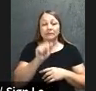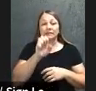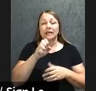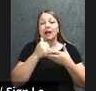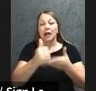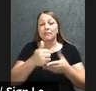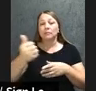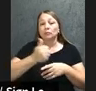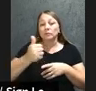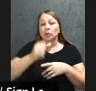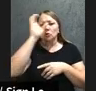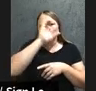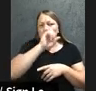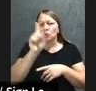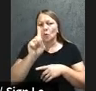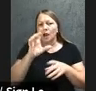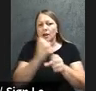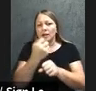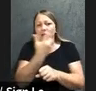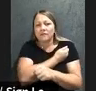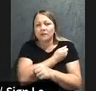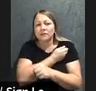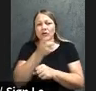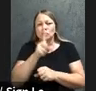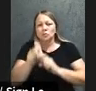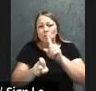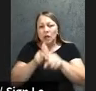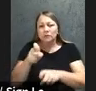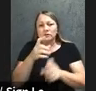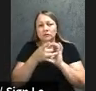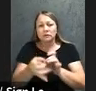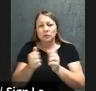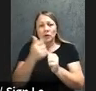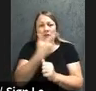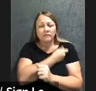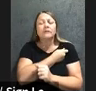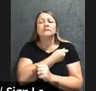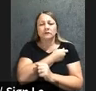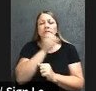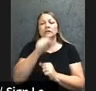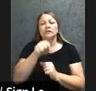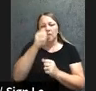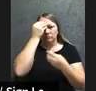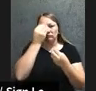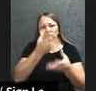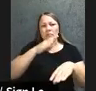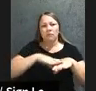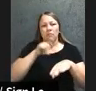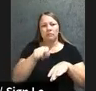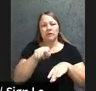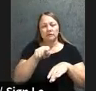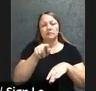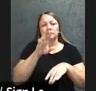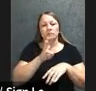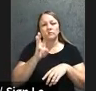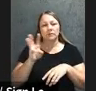finding vaccines, but also some questions about vaccines and maybe other barriers as well. They can connect you to other support